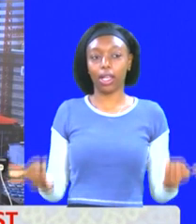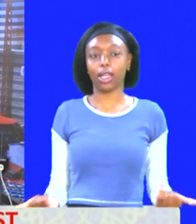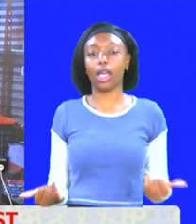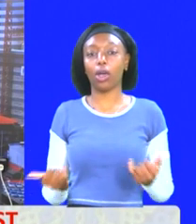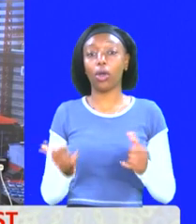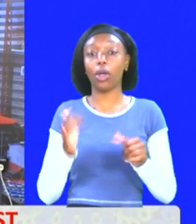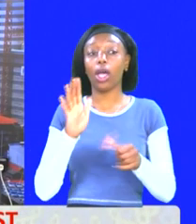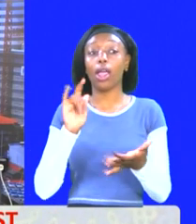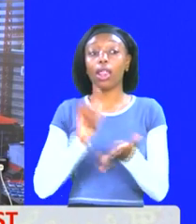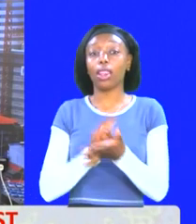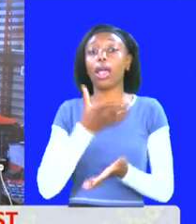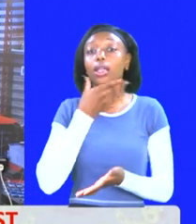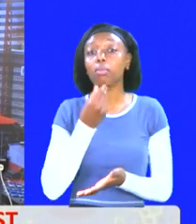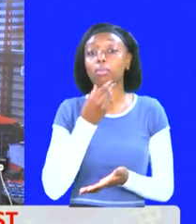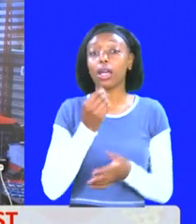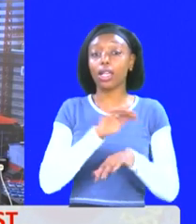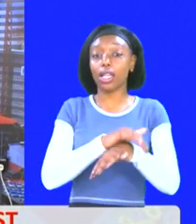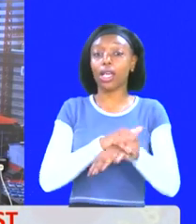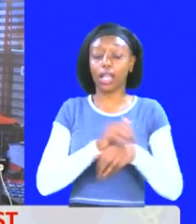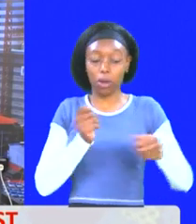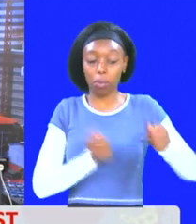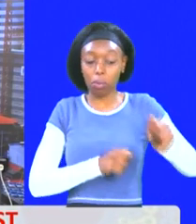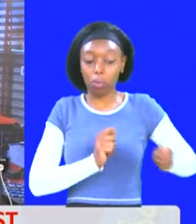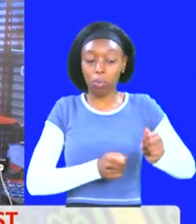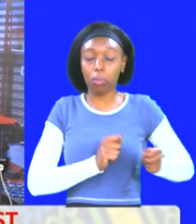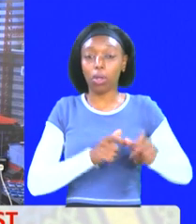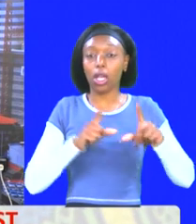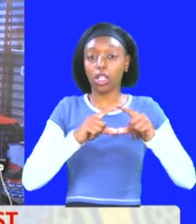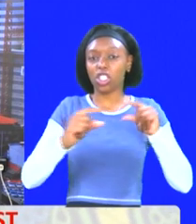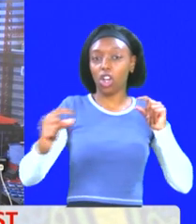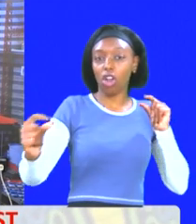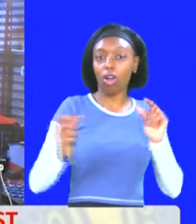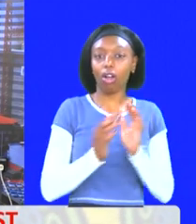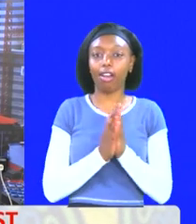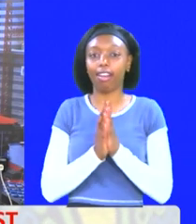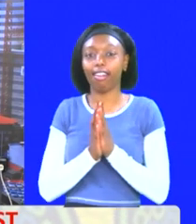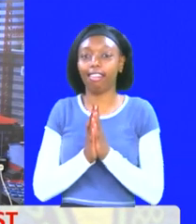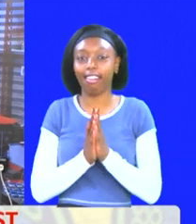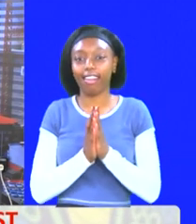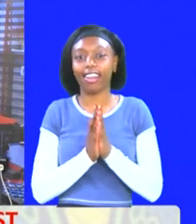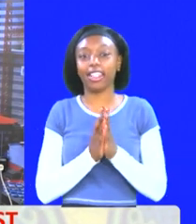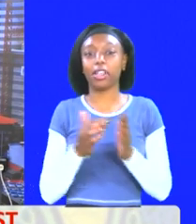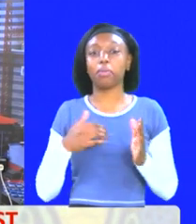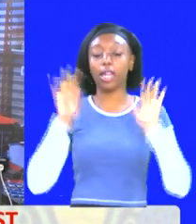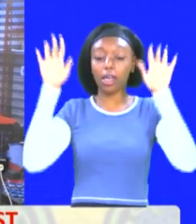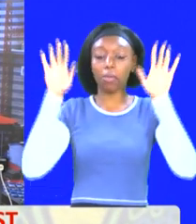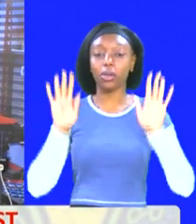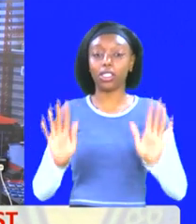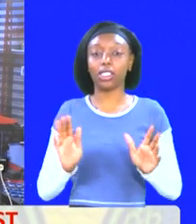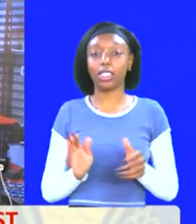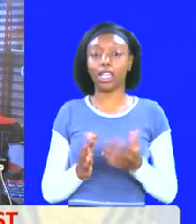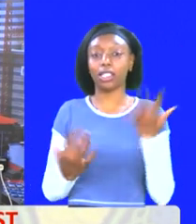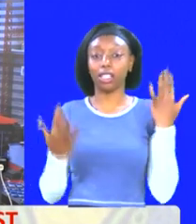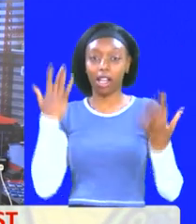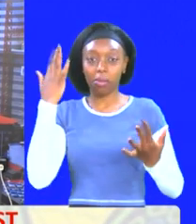jamaa lazima pige ile drum yenye iko refu. Unaona? Iko refu so. Hapo tu hapa. Mimi lazima nipige hiyo design. Pale